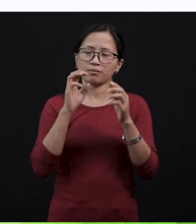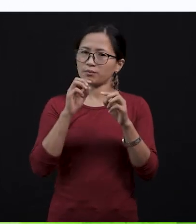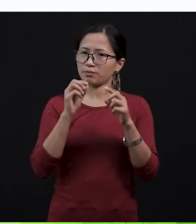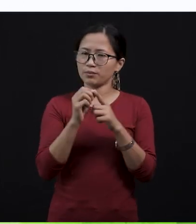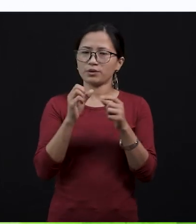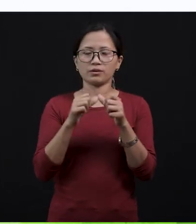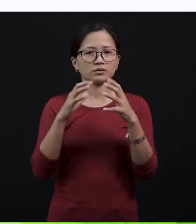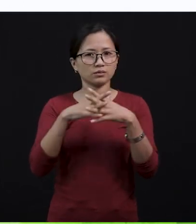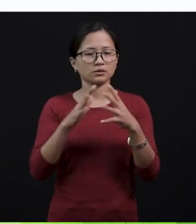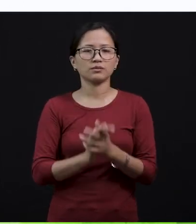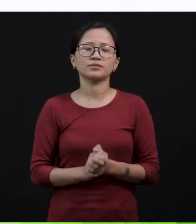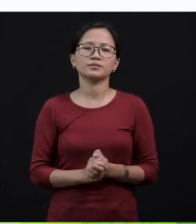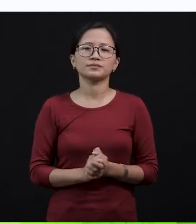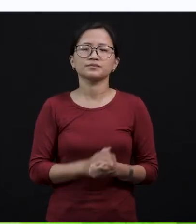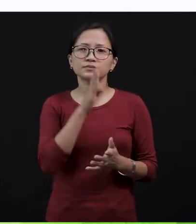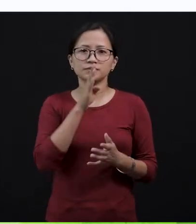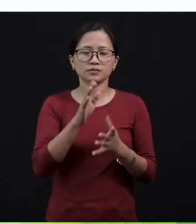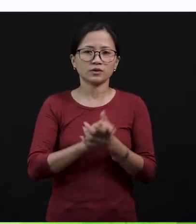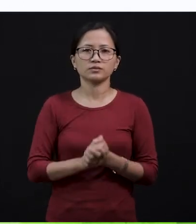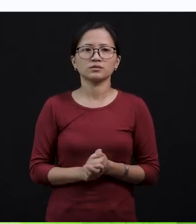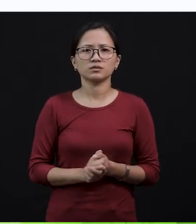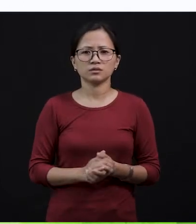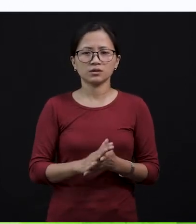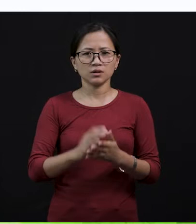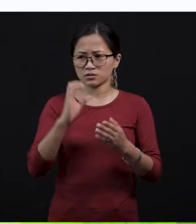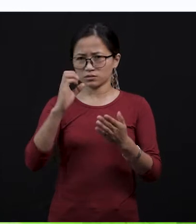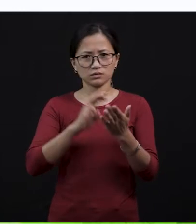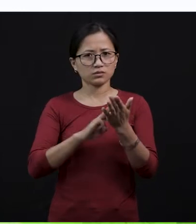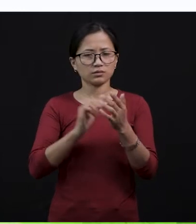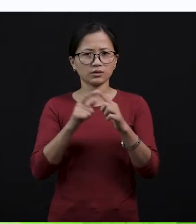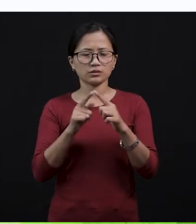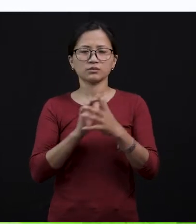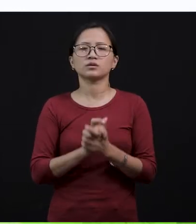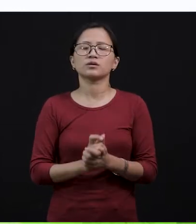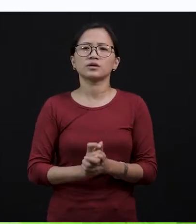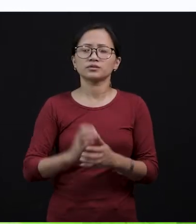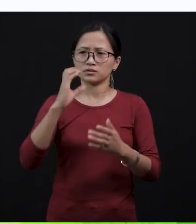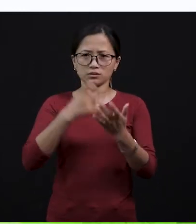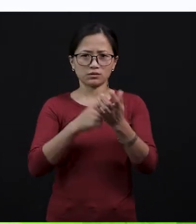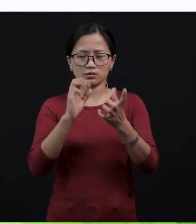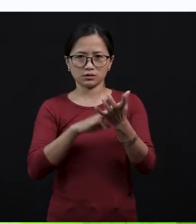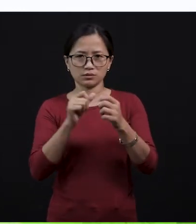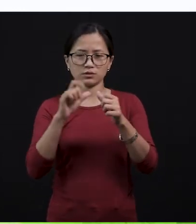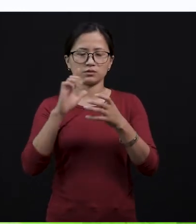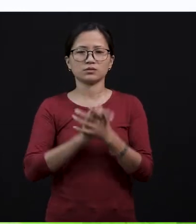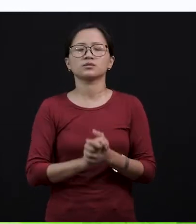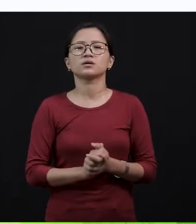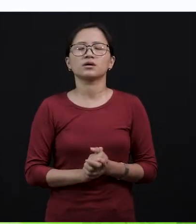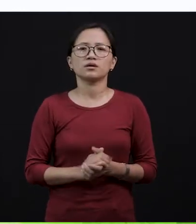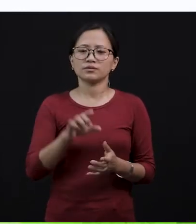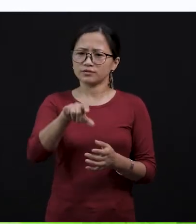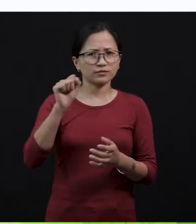the Hidden Paw? Perhaps it's because he commits crimes and escapes very fast, and we never